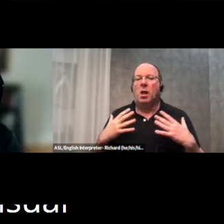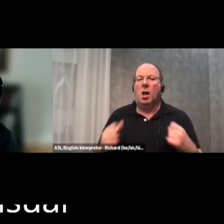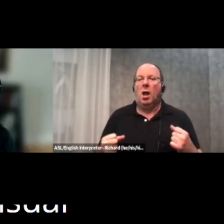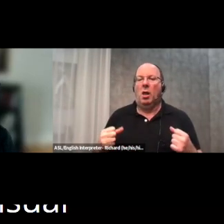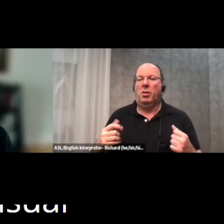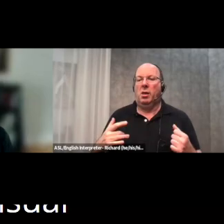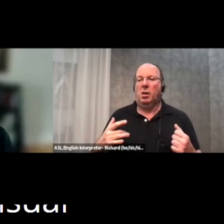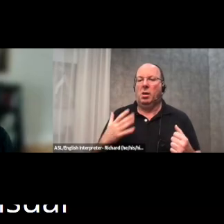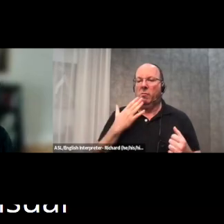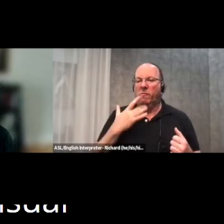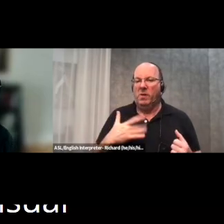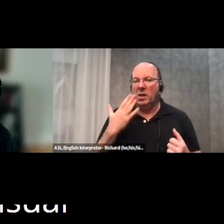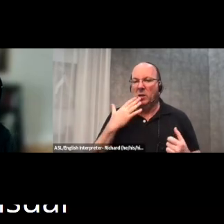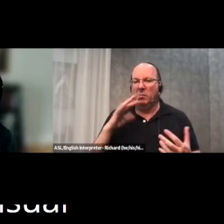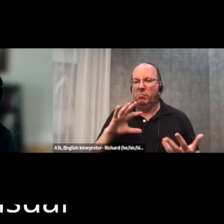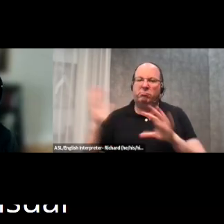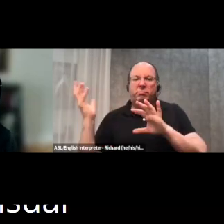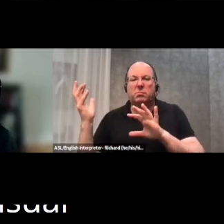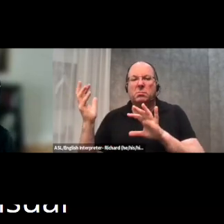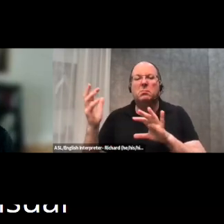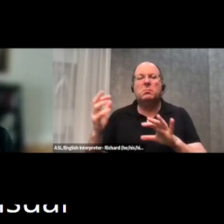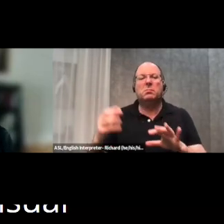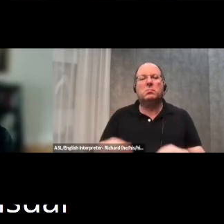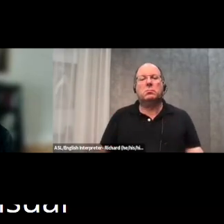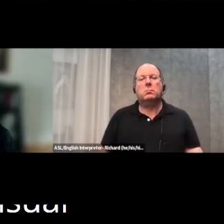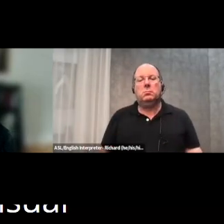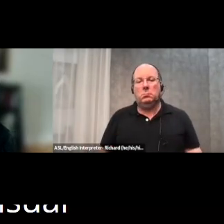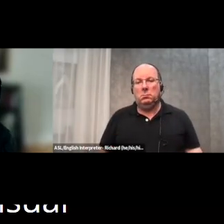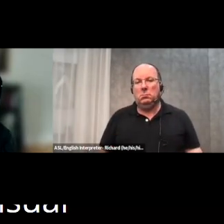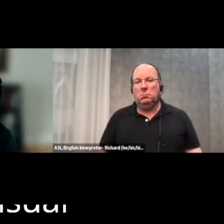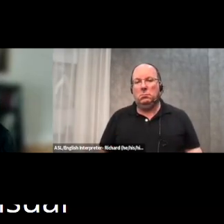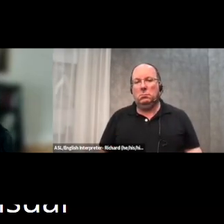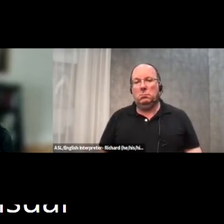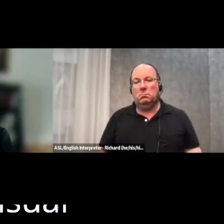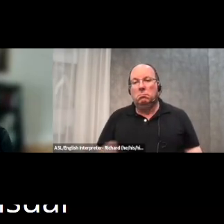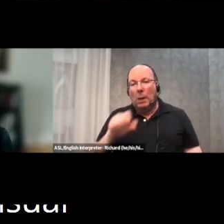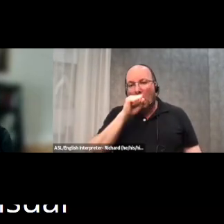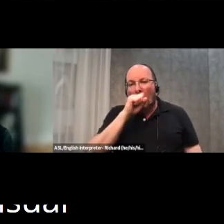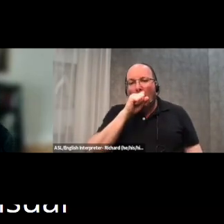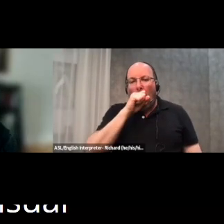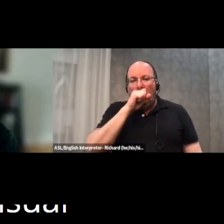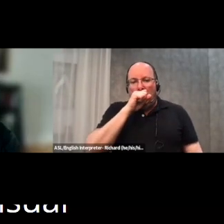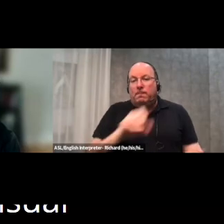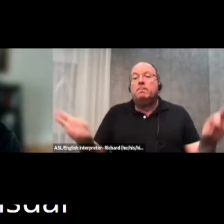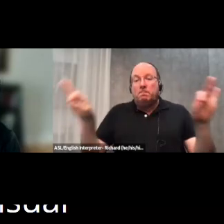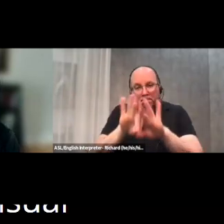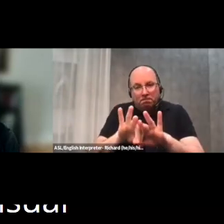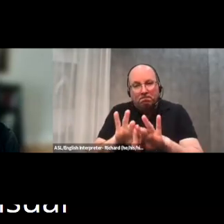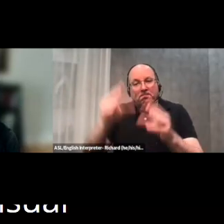the importance of consent and how it's managed in kink interactions and power exchange